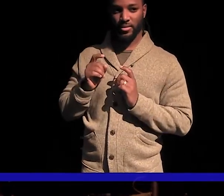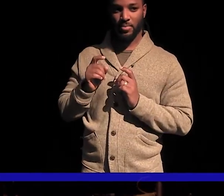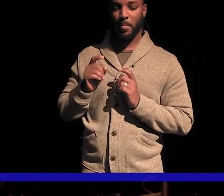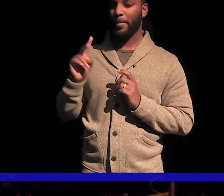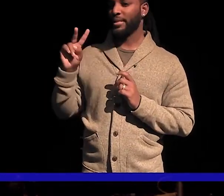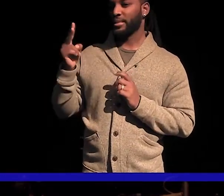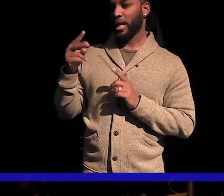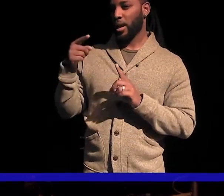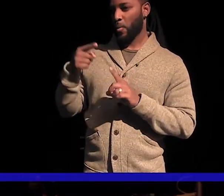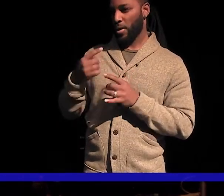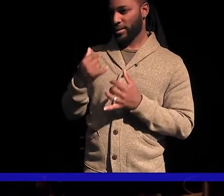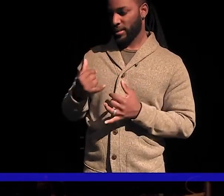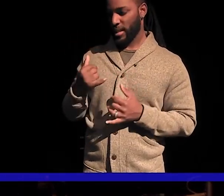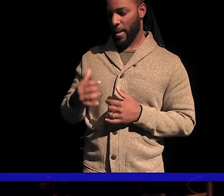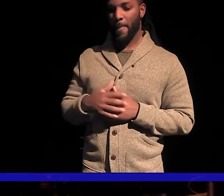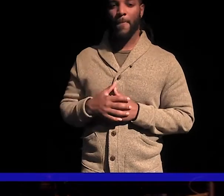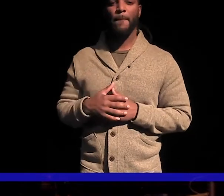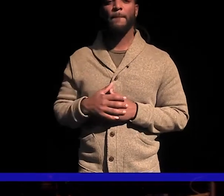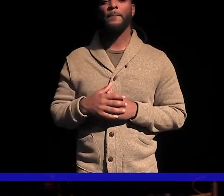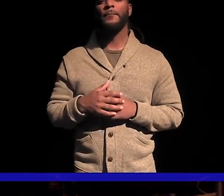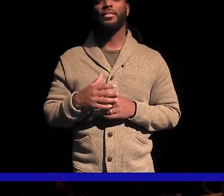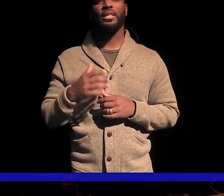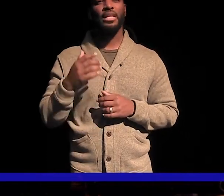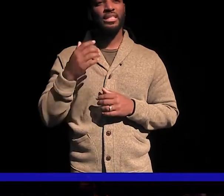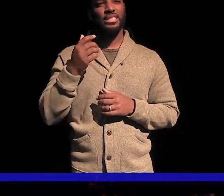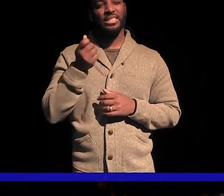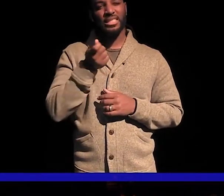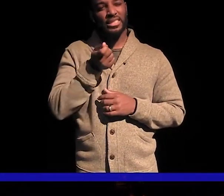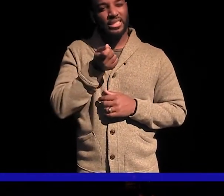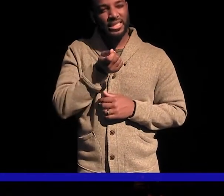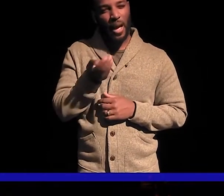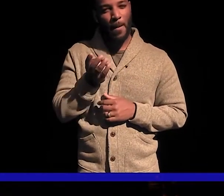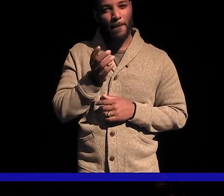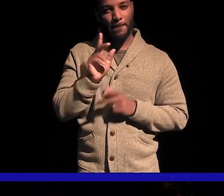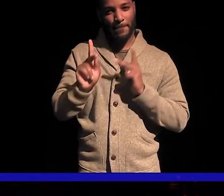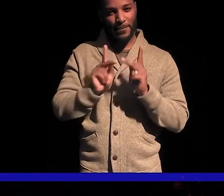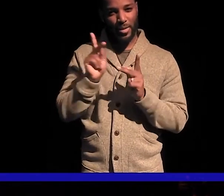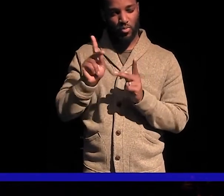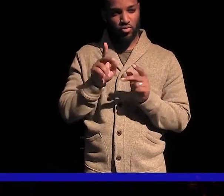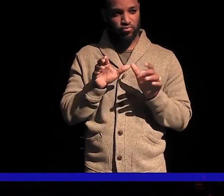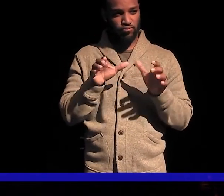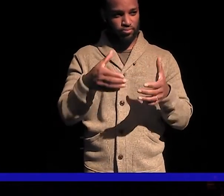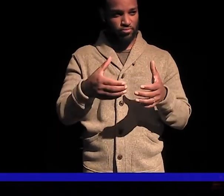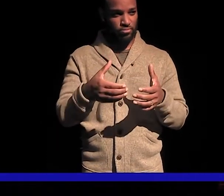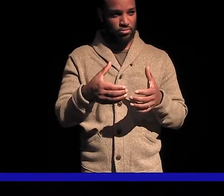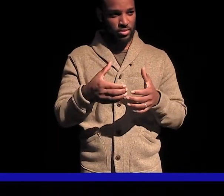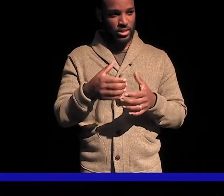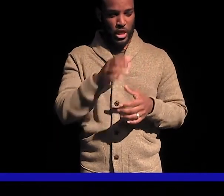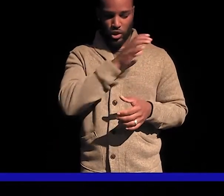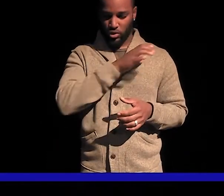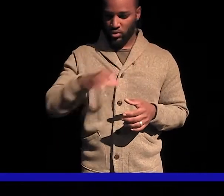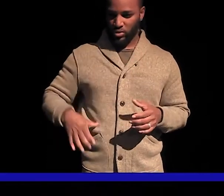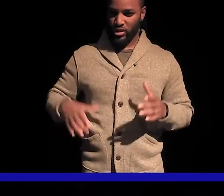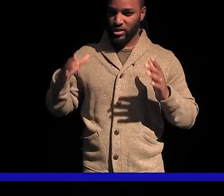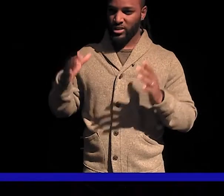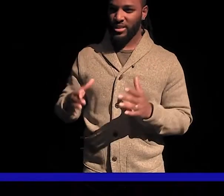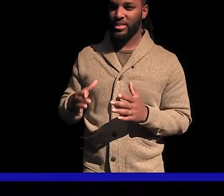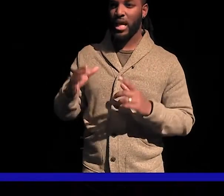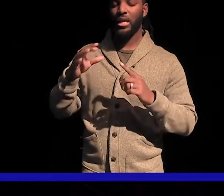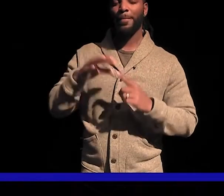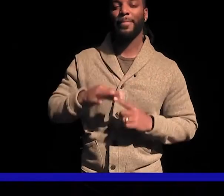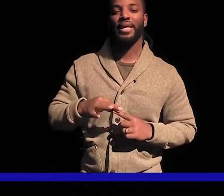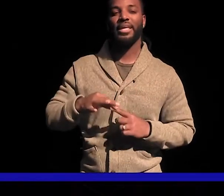point today is that some people in the body of Christ have been gifted to